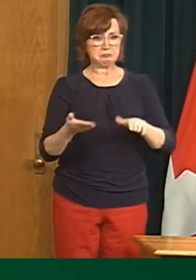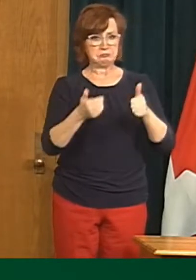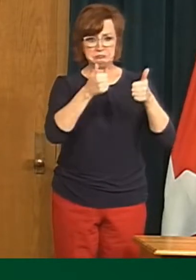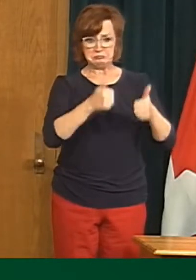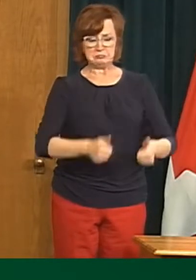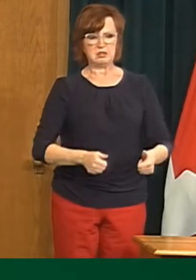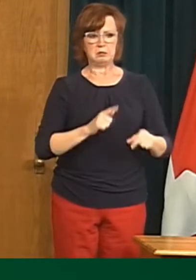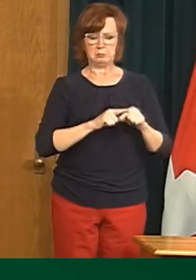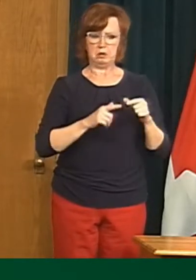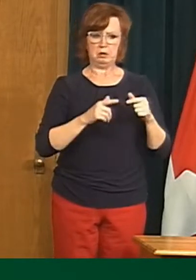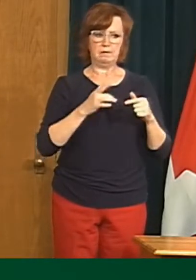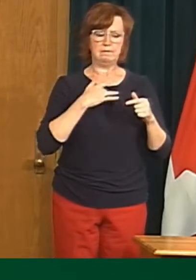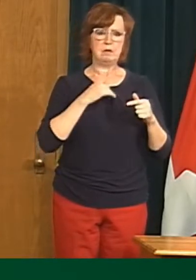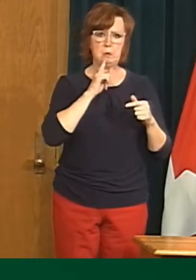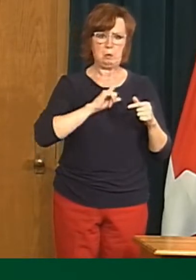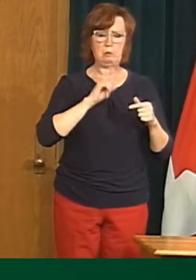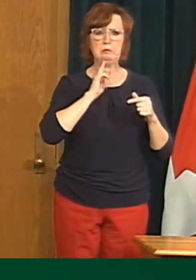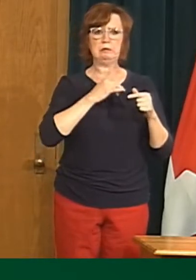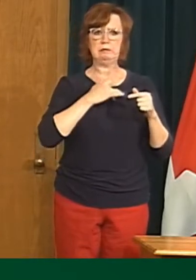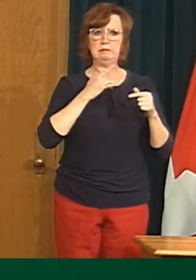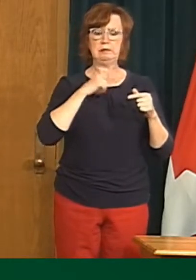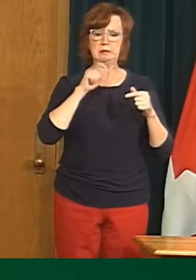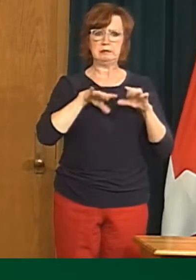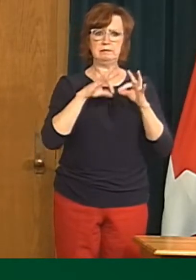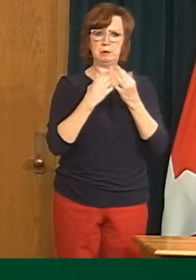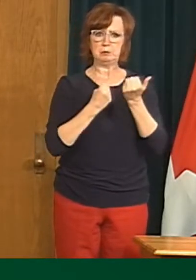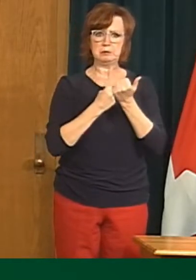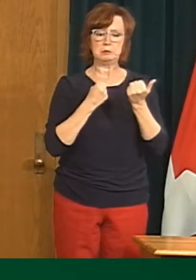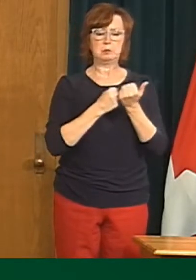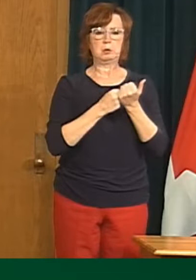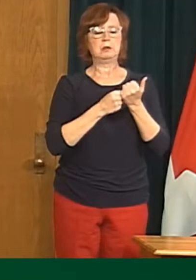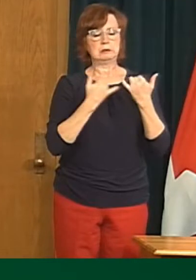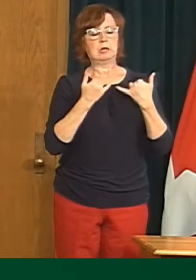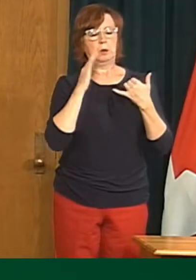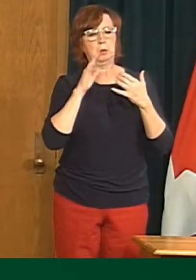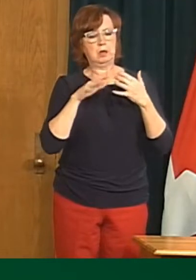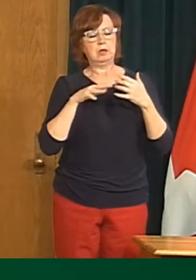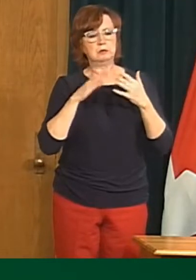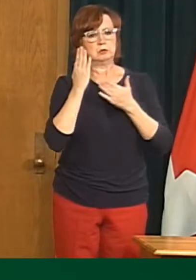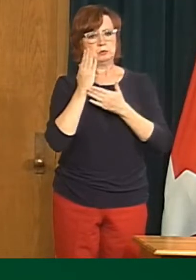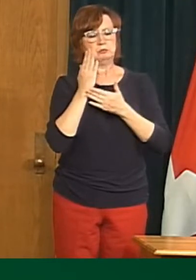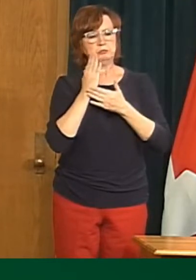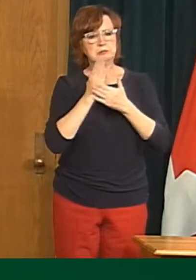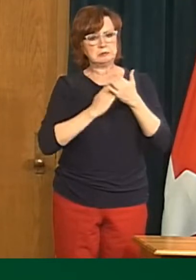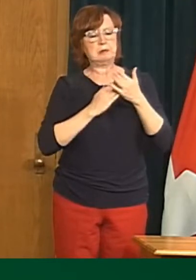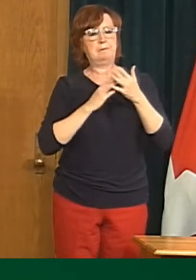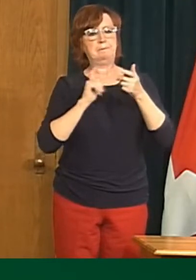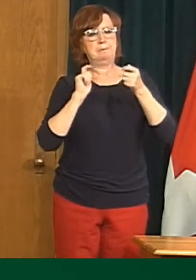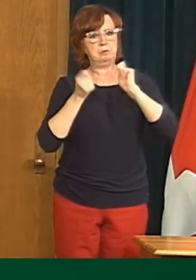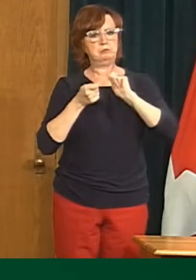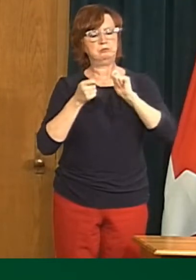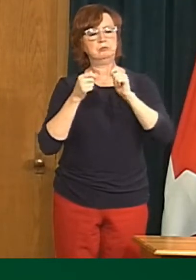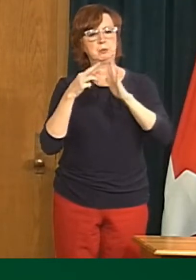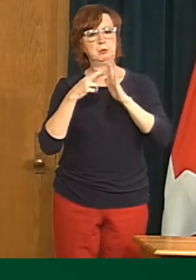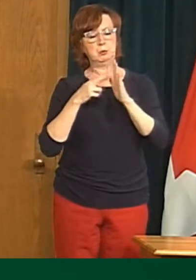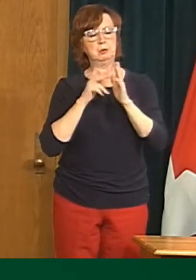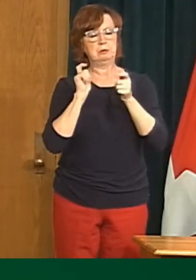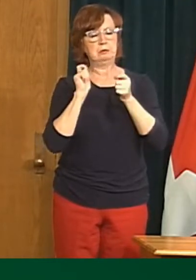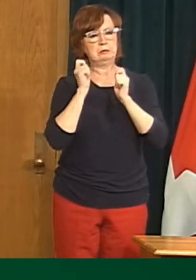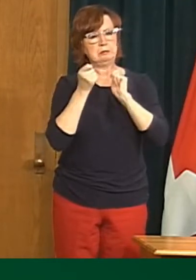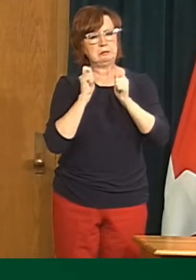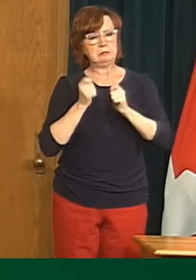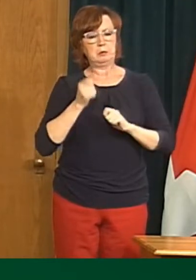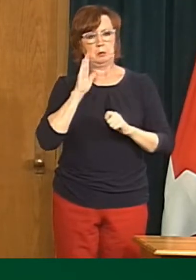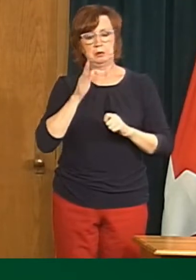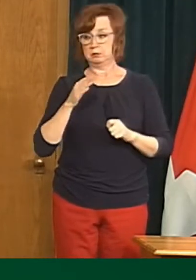changes the week of June 1st. Follow up, Kelly? Perfect, thank you. And yeah, I do have a follow-up. There's a